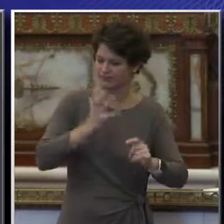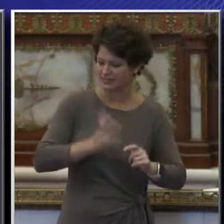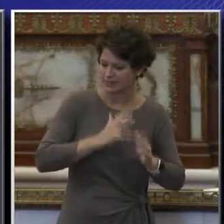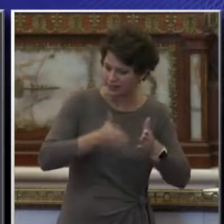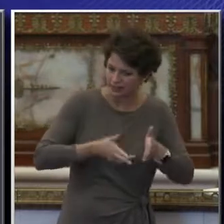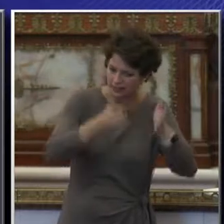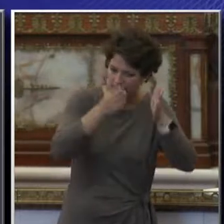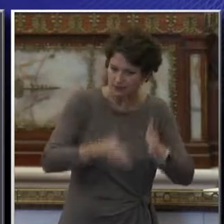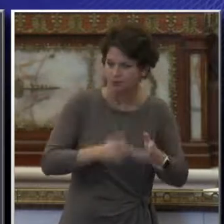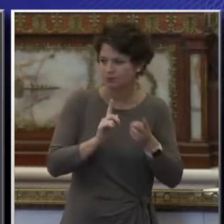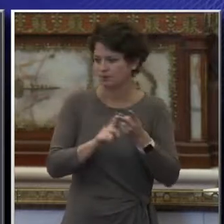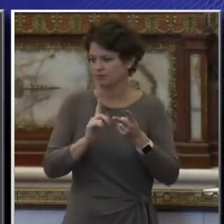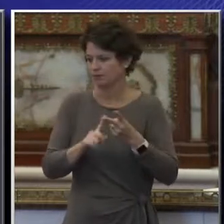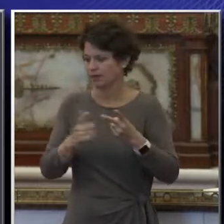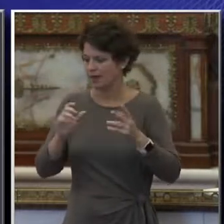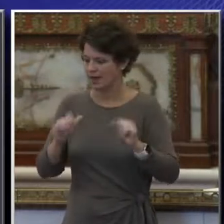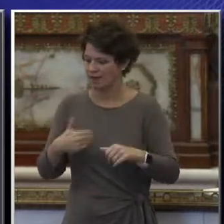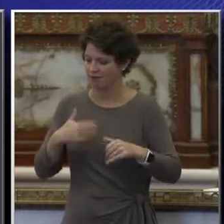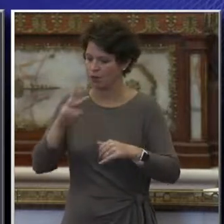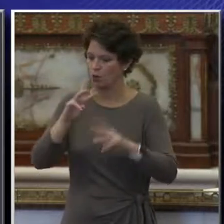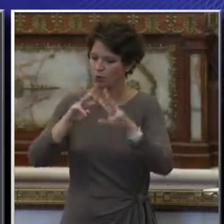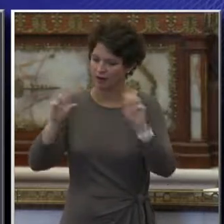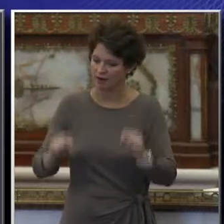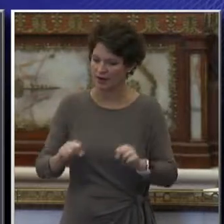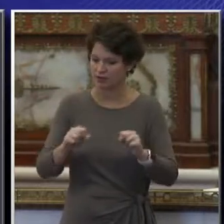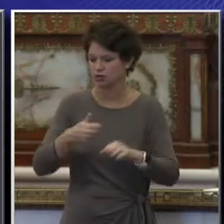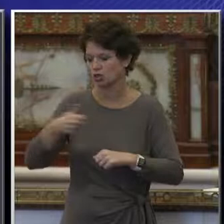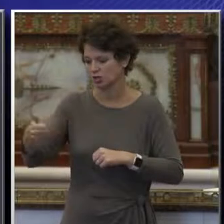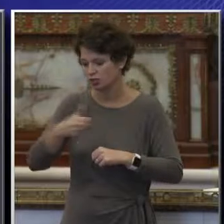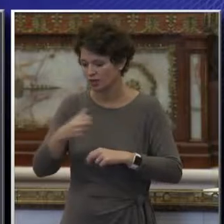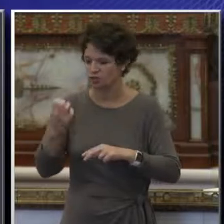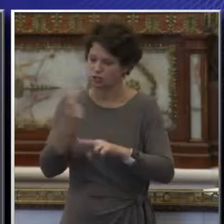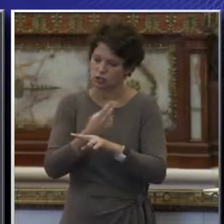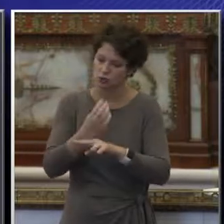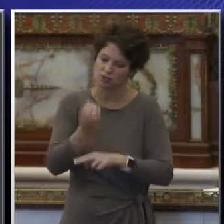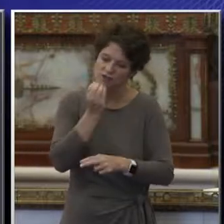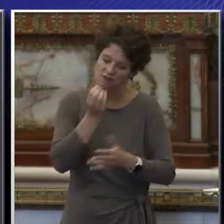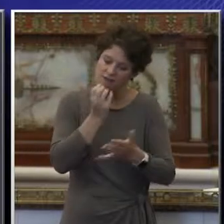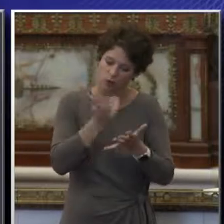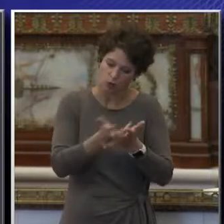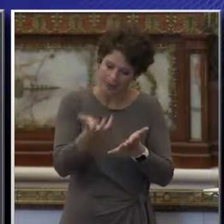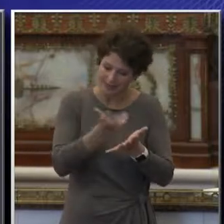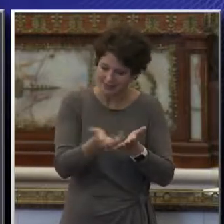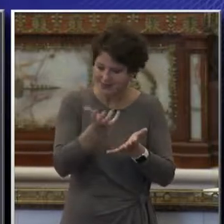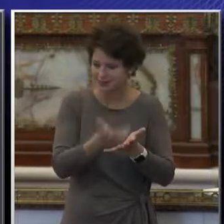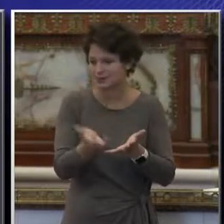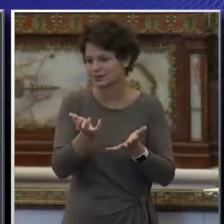the possibility of doing warehousing, transit use, food waste,